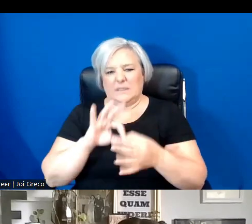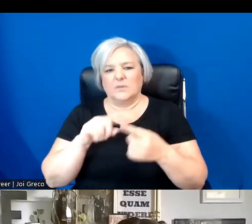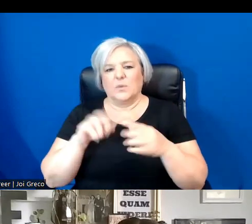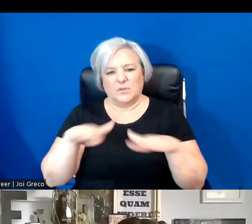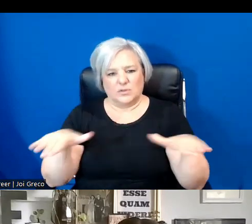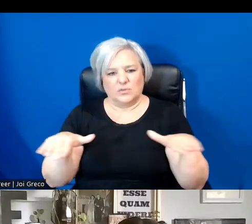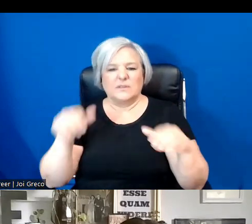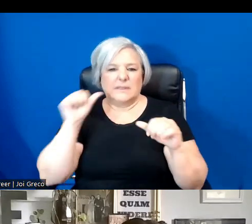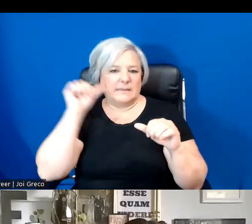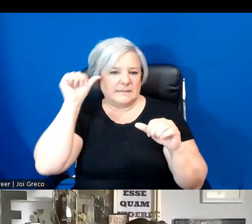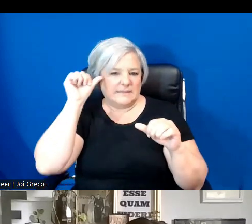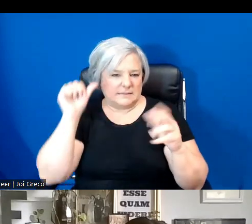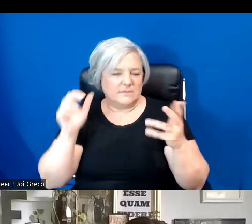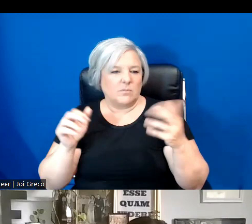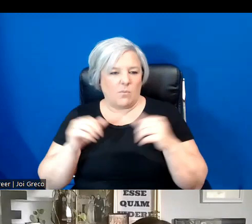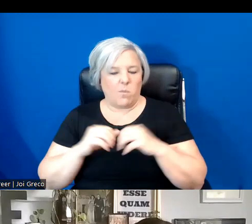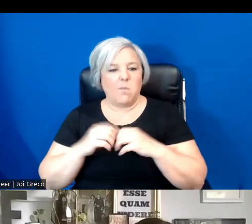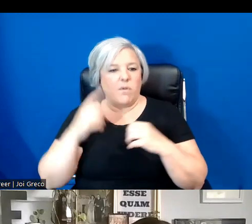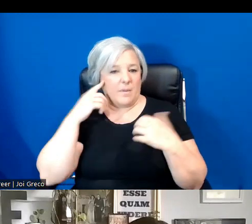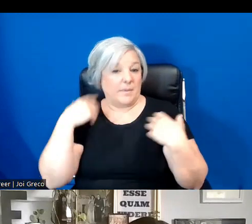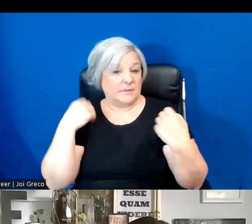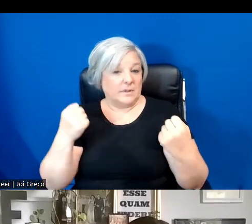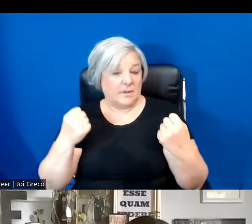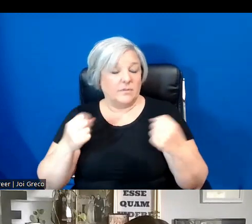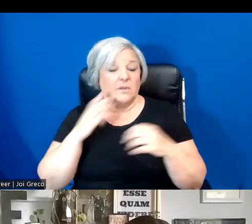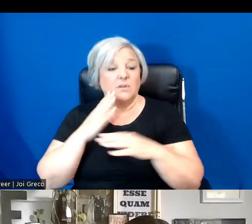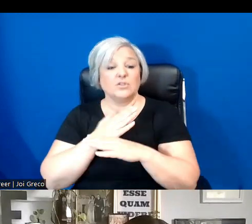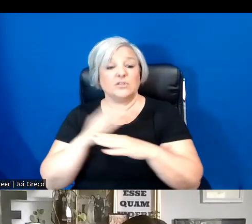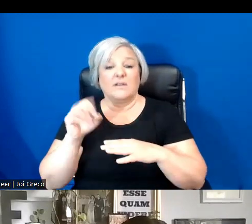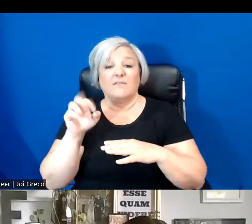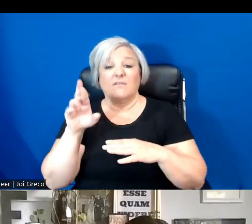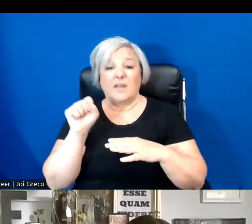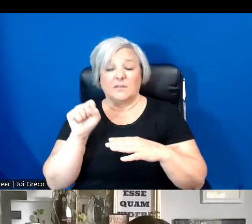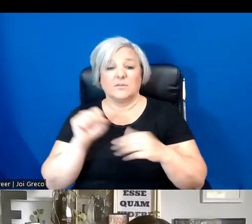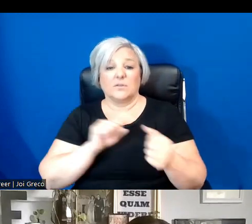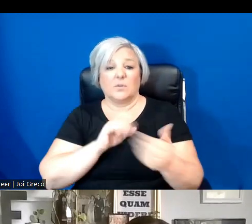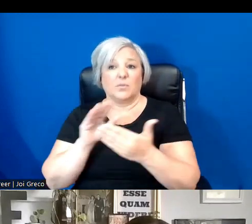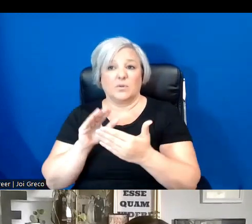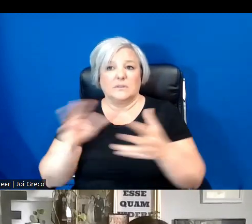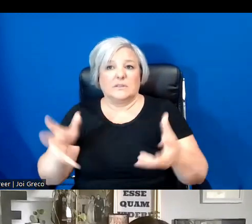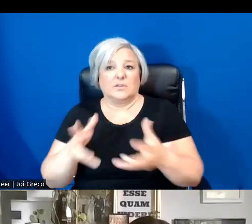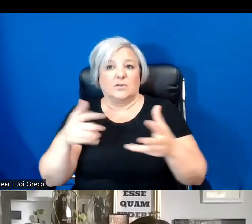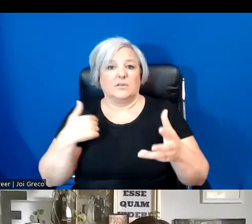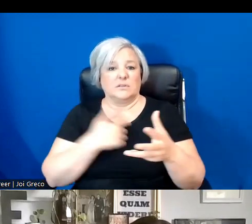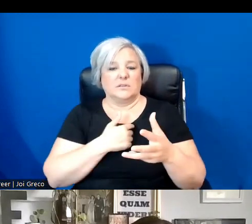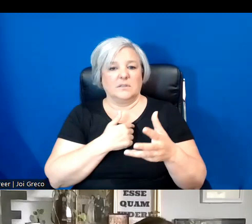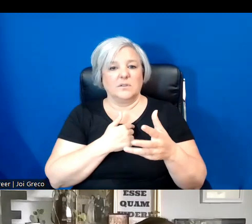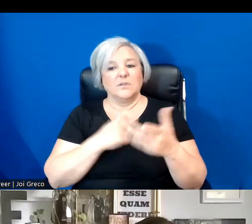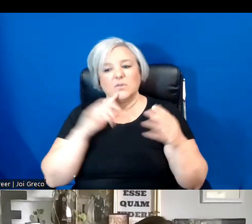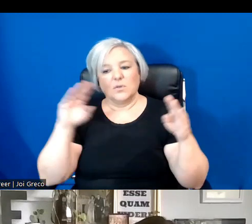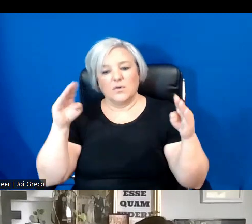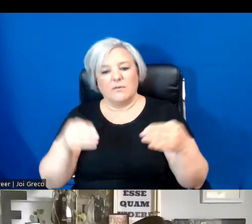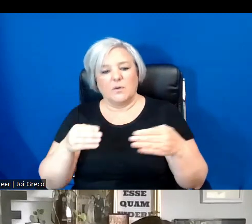and adolescent mental health. Shared risk and protective factor approaches encourages us instead to focus